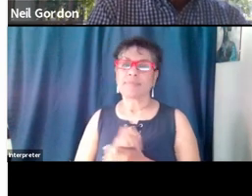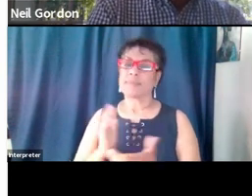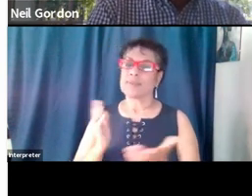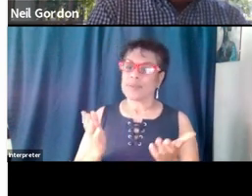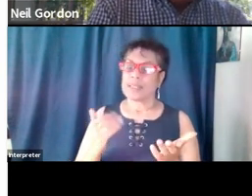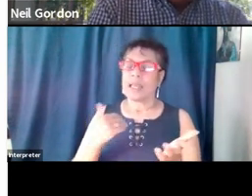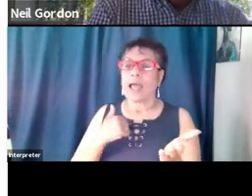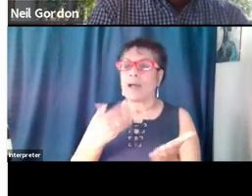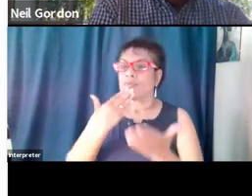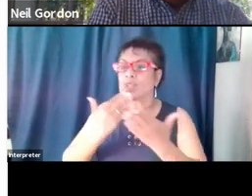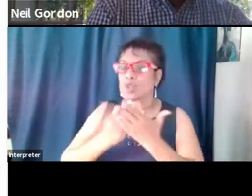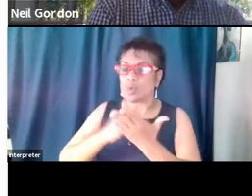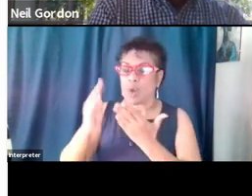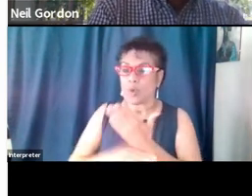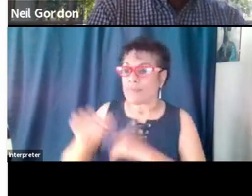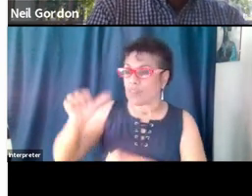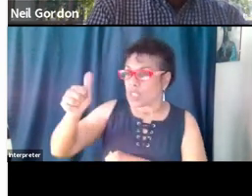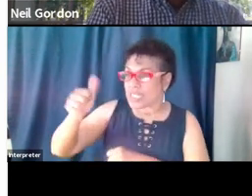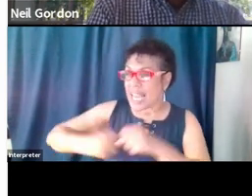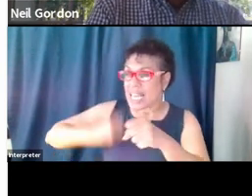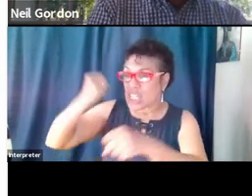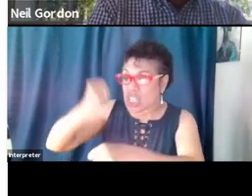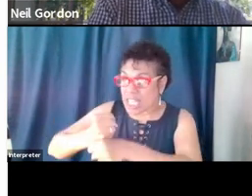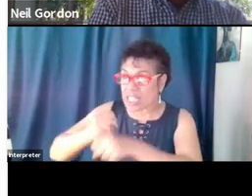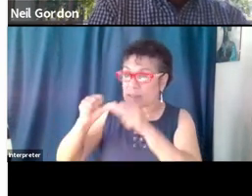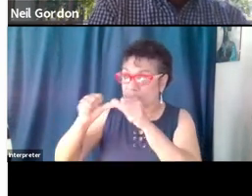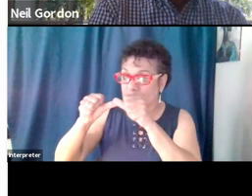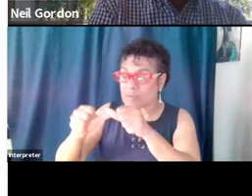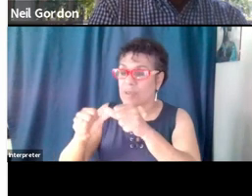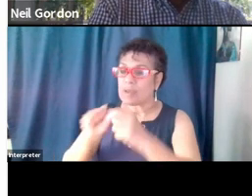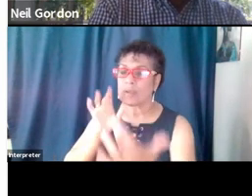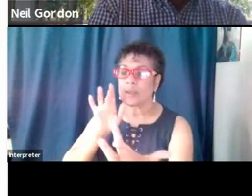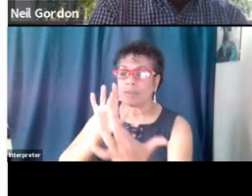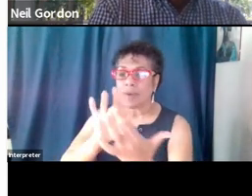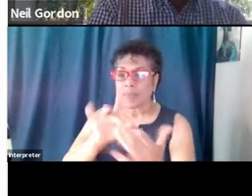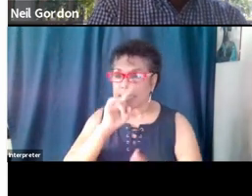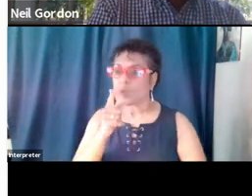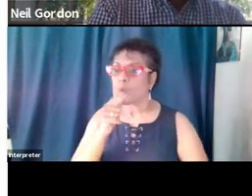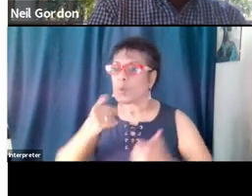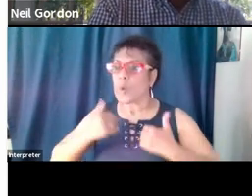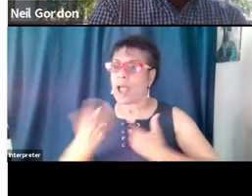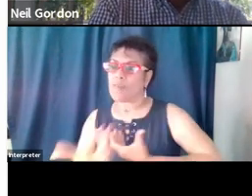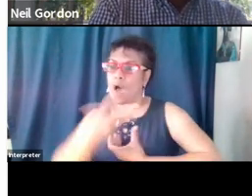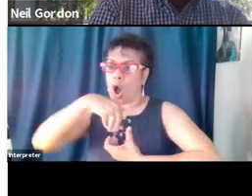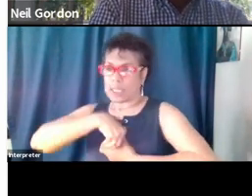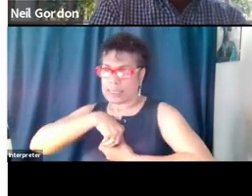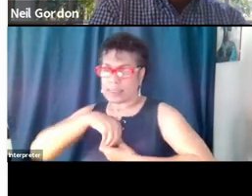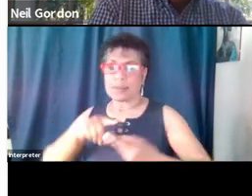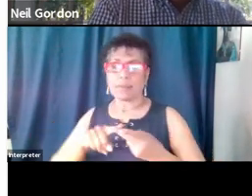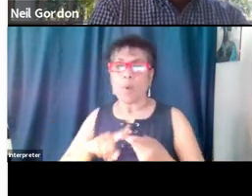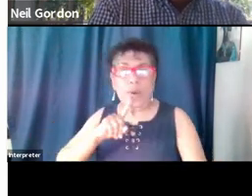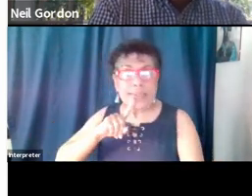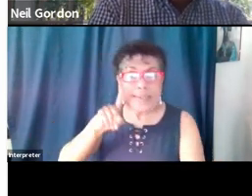is celebrating its 10th anniversary this year, reaches kids on the autism spectrum or kids who are deaf of hard of